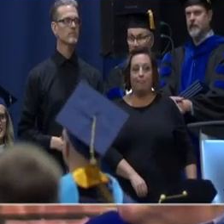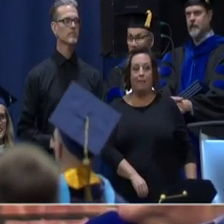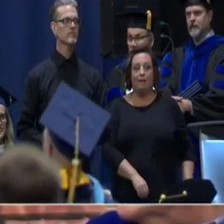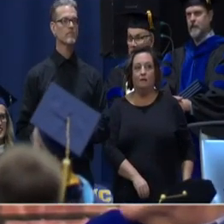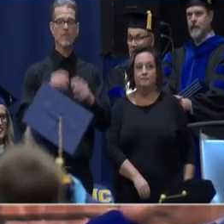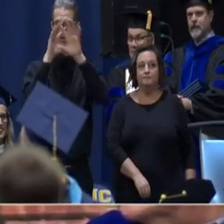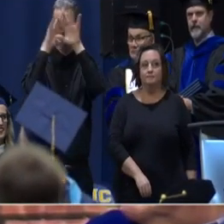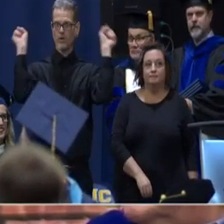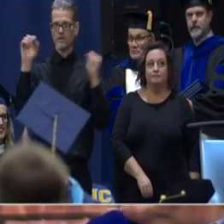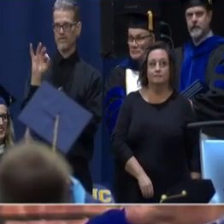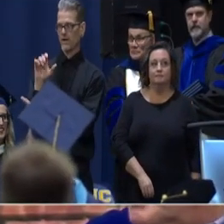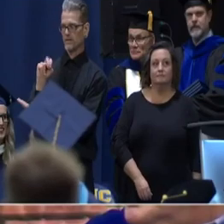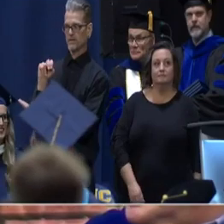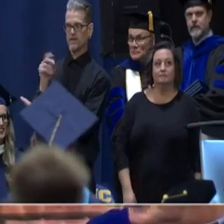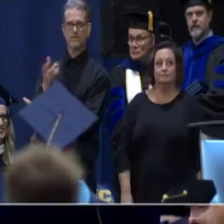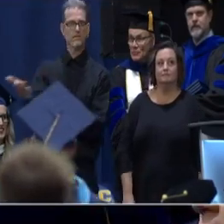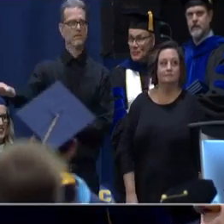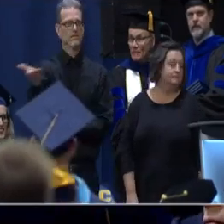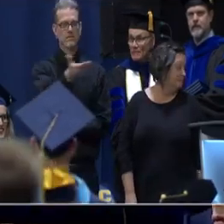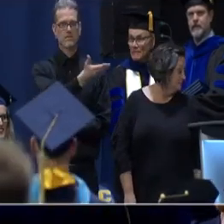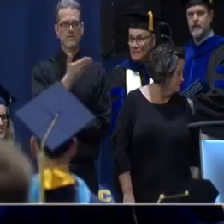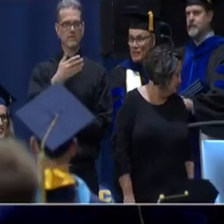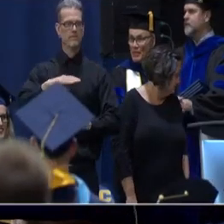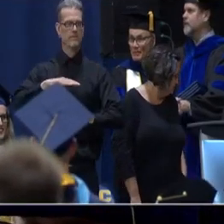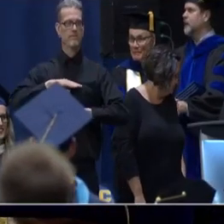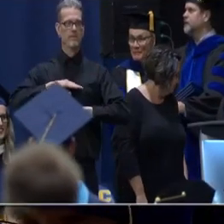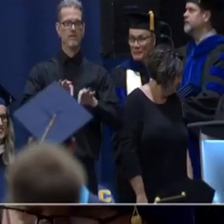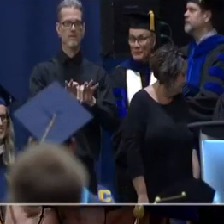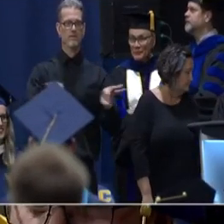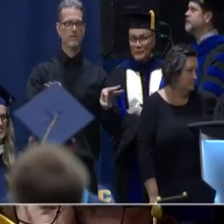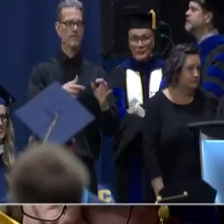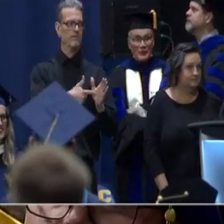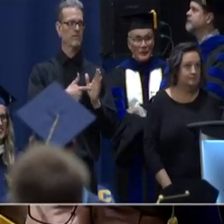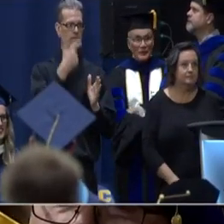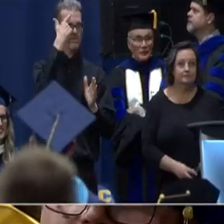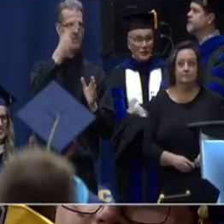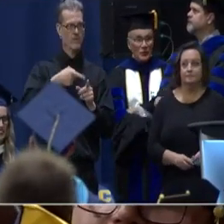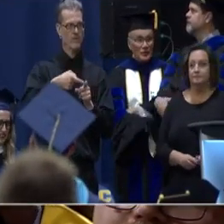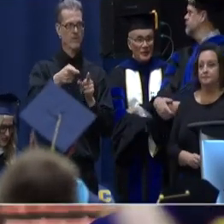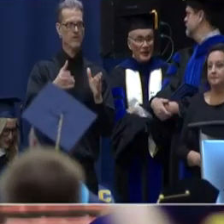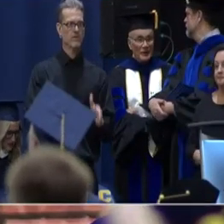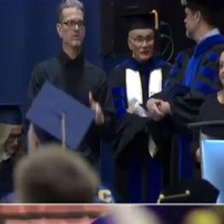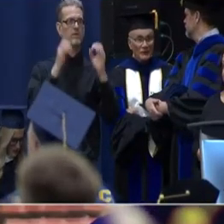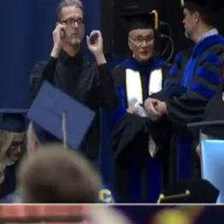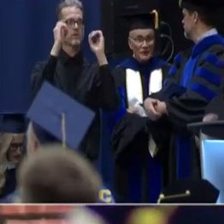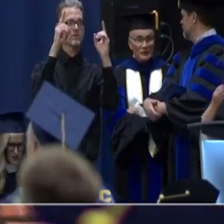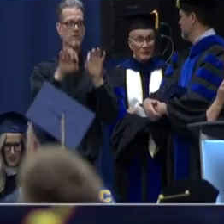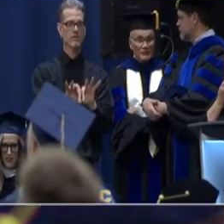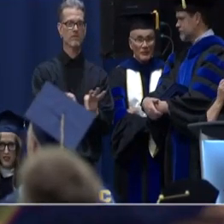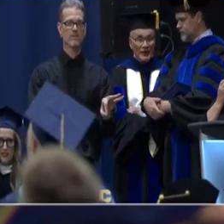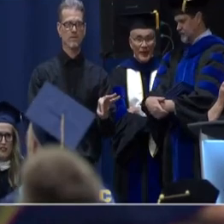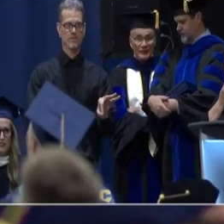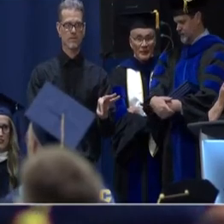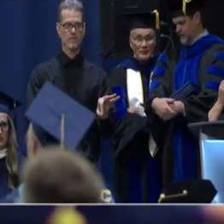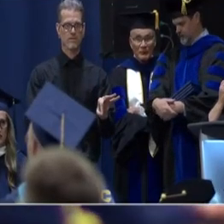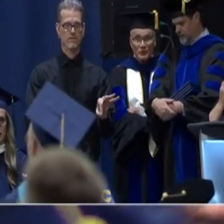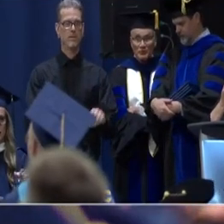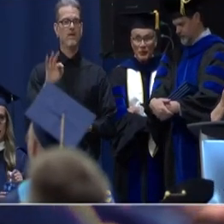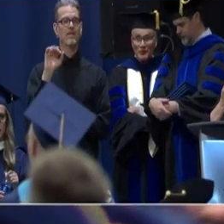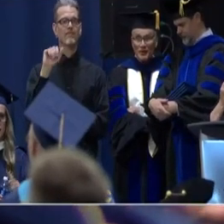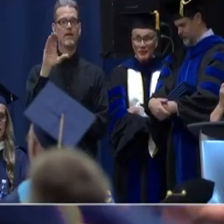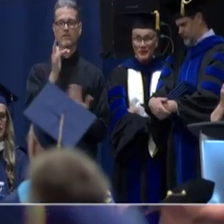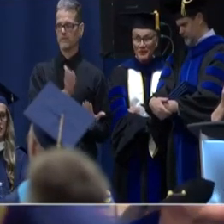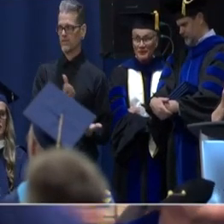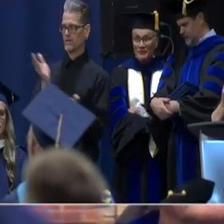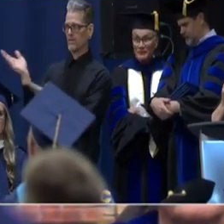President Feinstein, these candidates meet the degree requirements for the specialist in education degree. The faculty recommends them